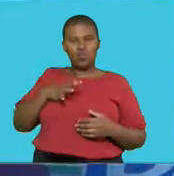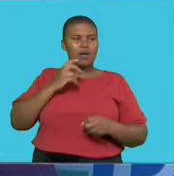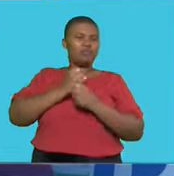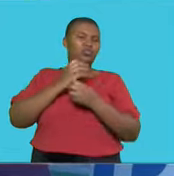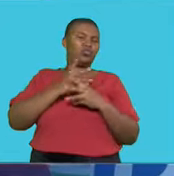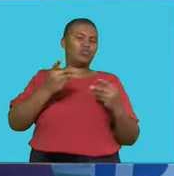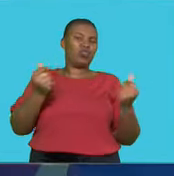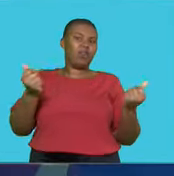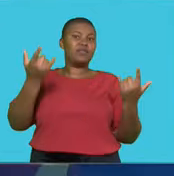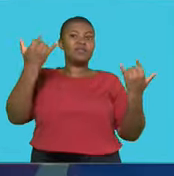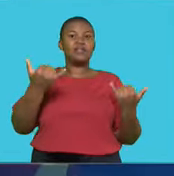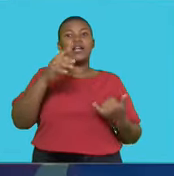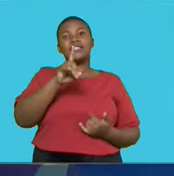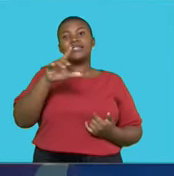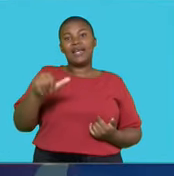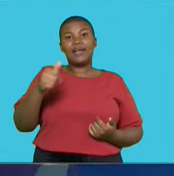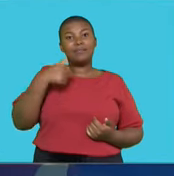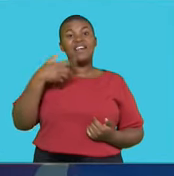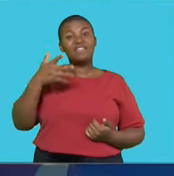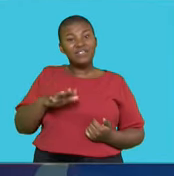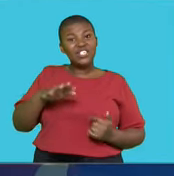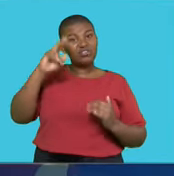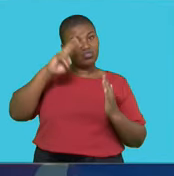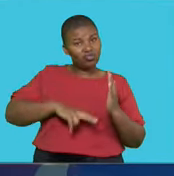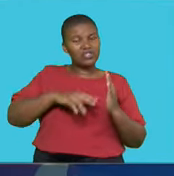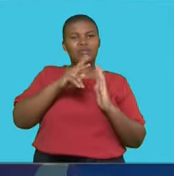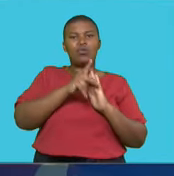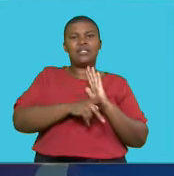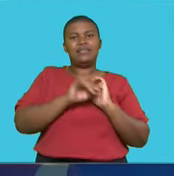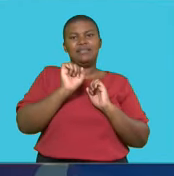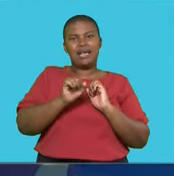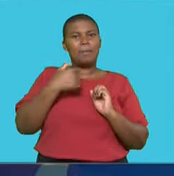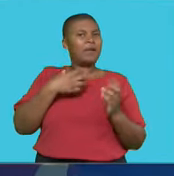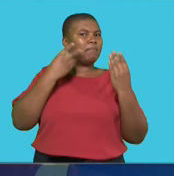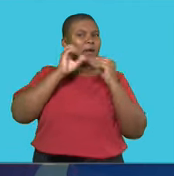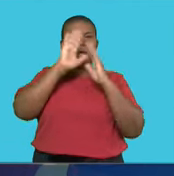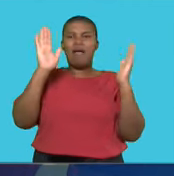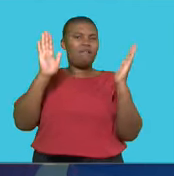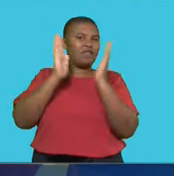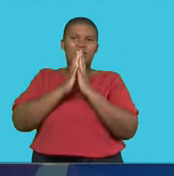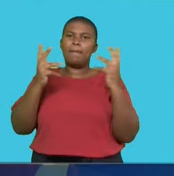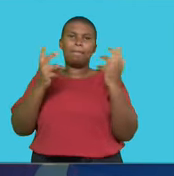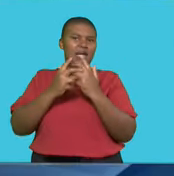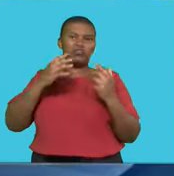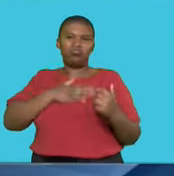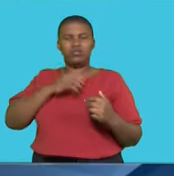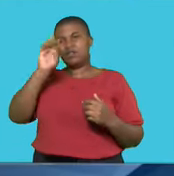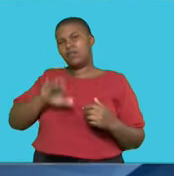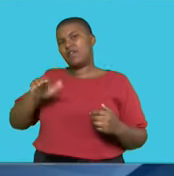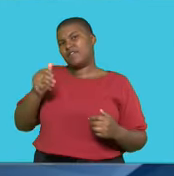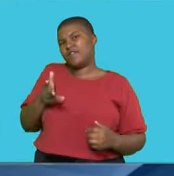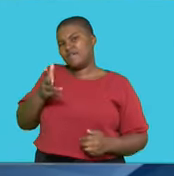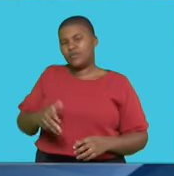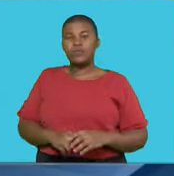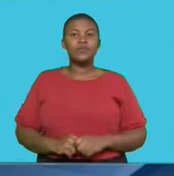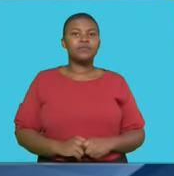DA. As I have gone through their policies, I found everything that a South African wants. That the